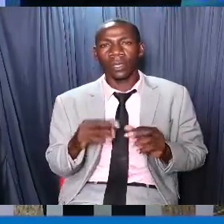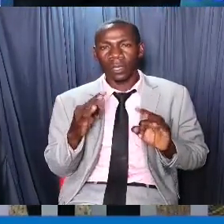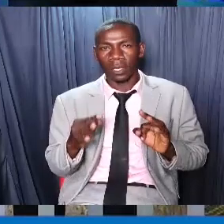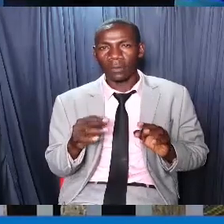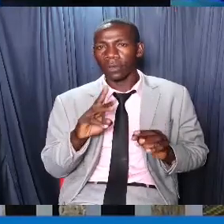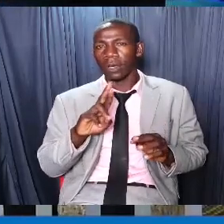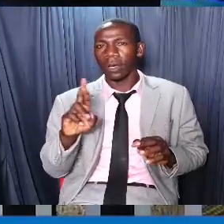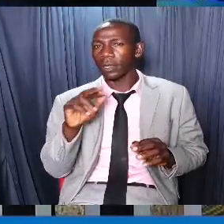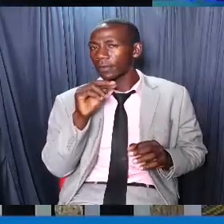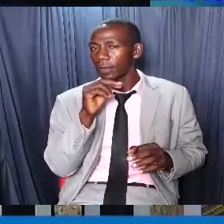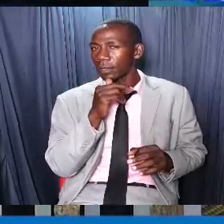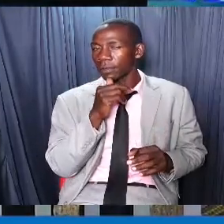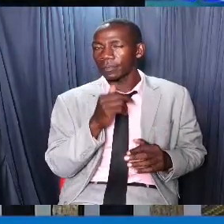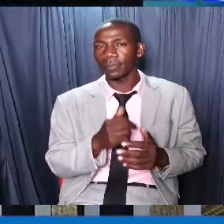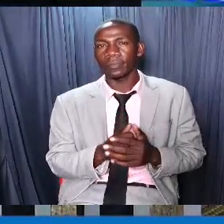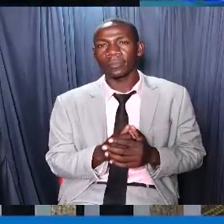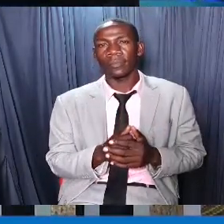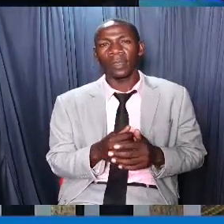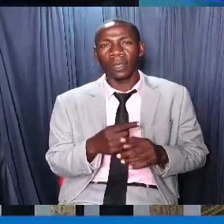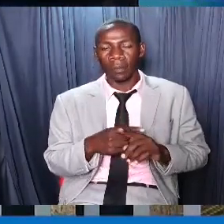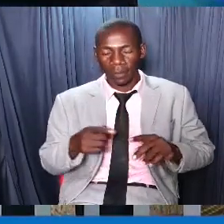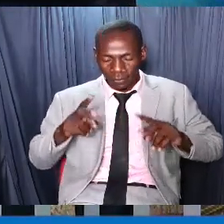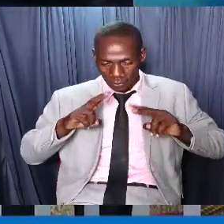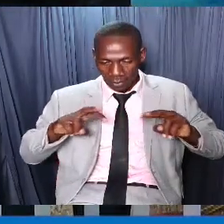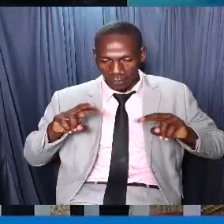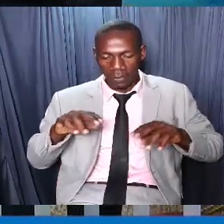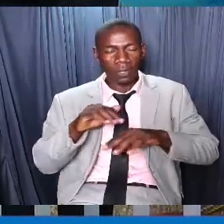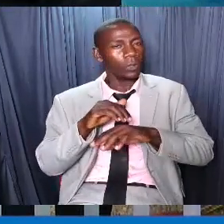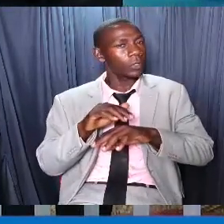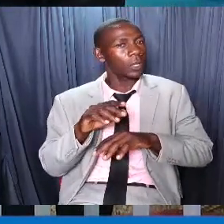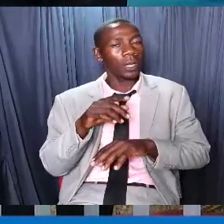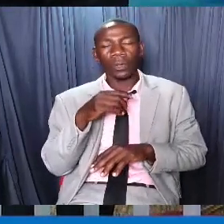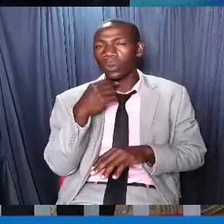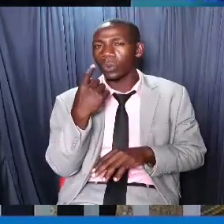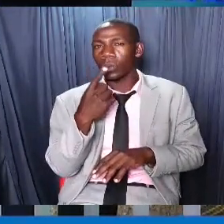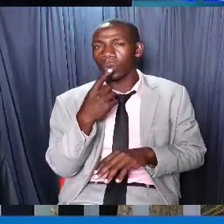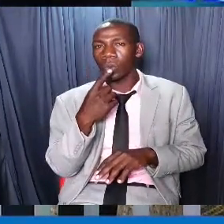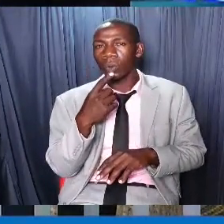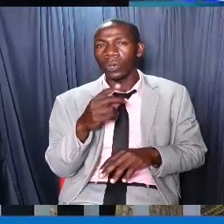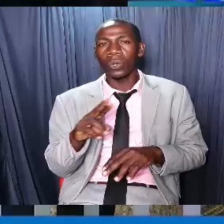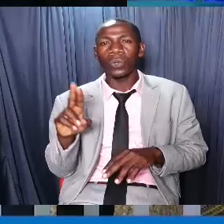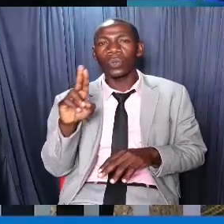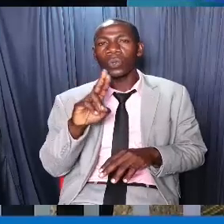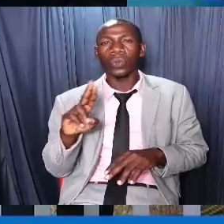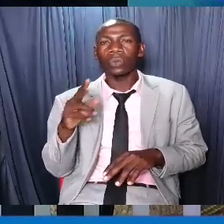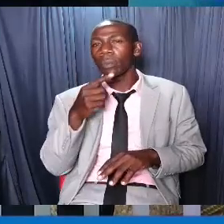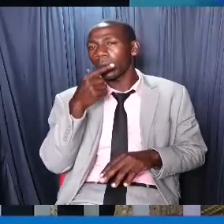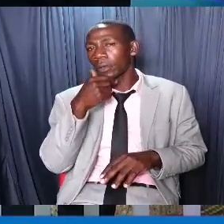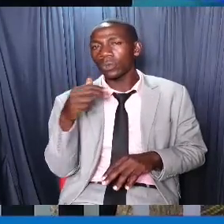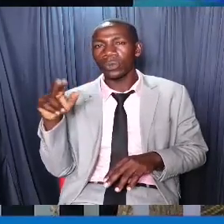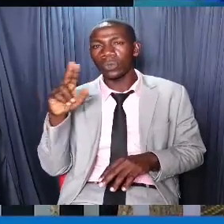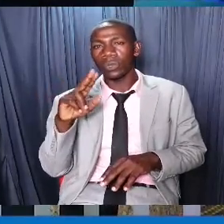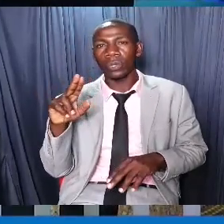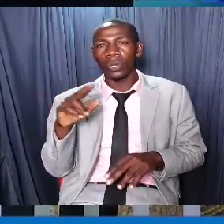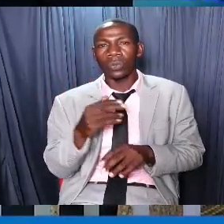unateseka, he'll seek however you're suffering. Lakini anatafuta atamtuma nani? But he's seeking for one to say. Atatumia kinywa cha nani? Whose mouth will he use?